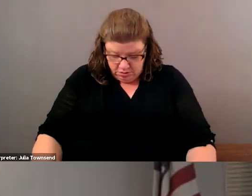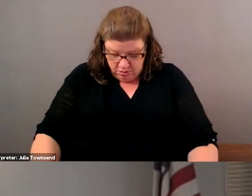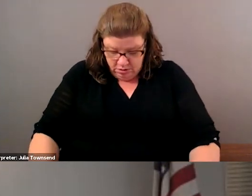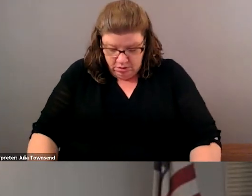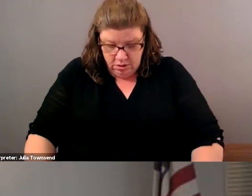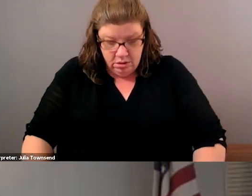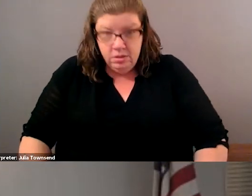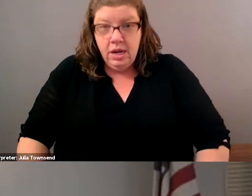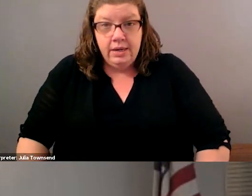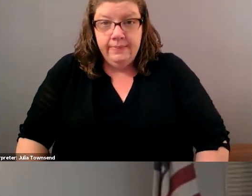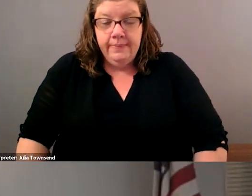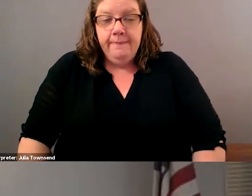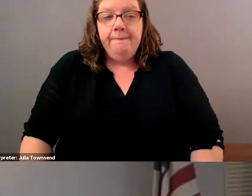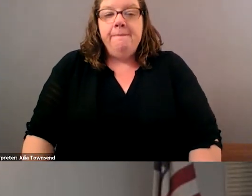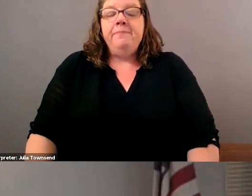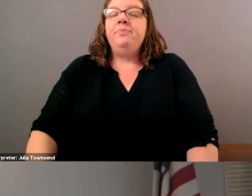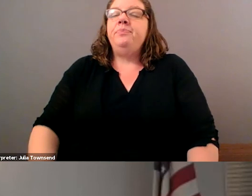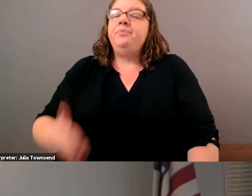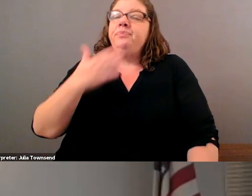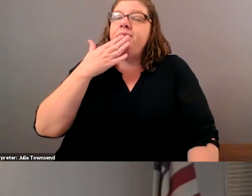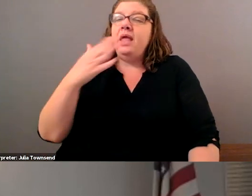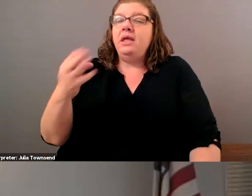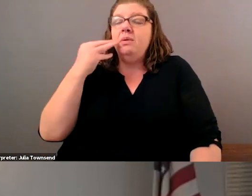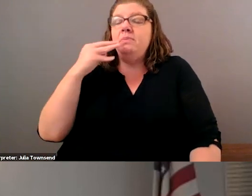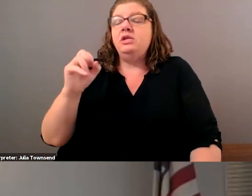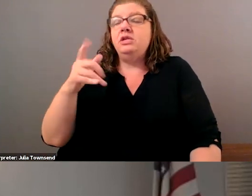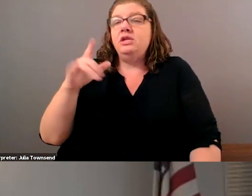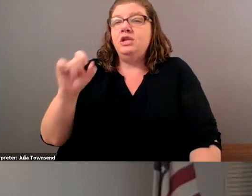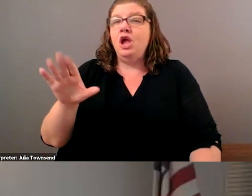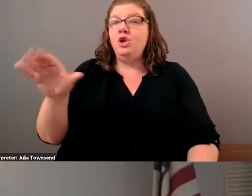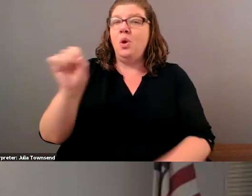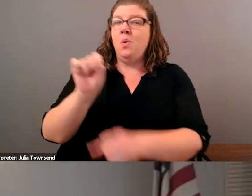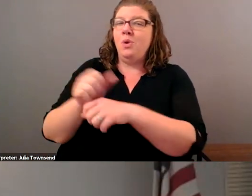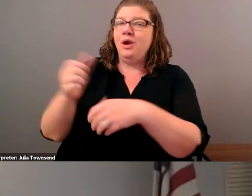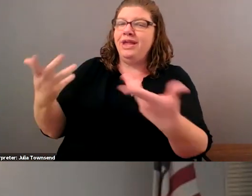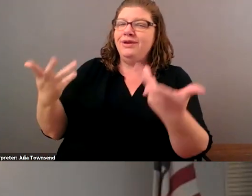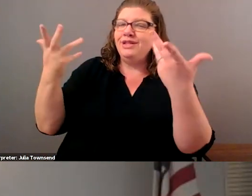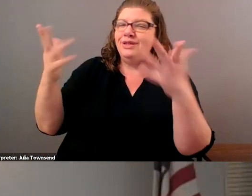Seeing none, thank you, Ms. Chate. Your work here is through, is